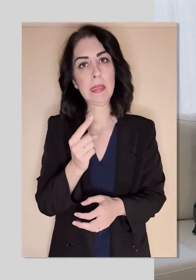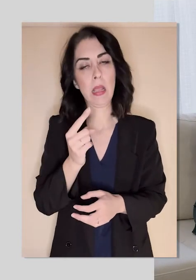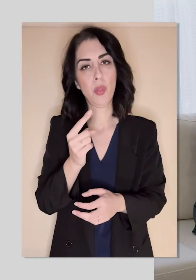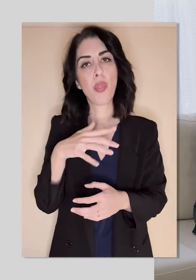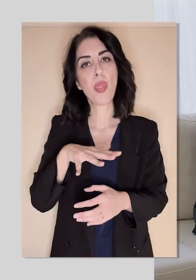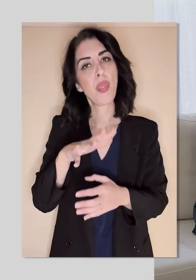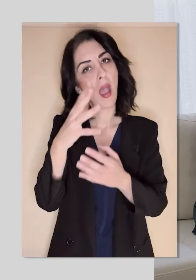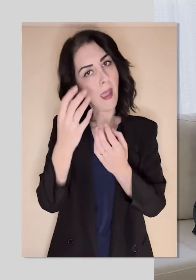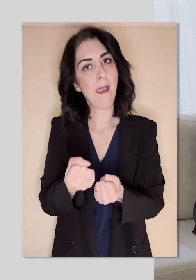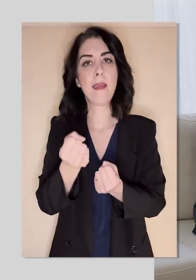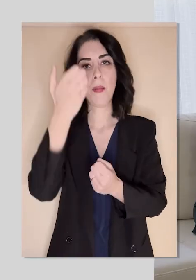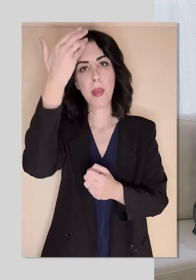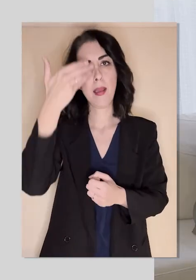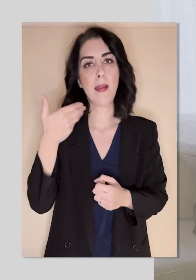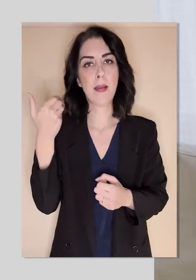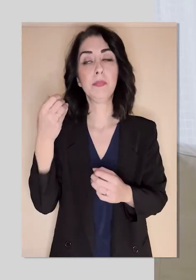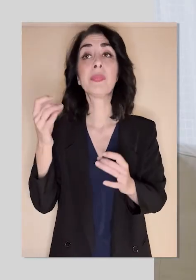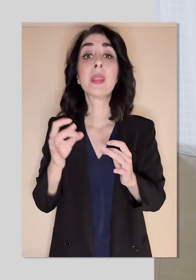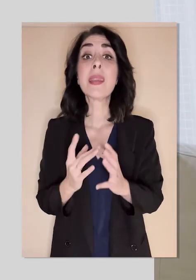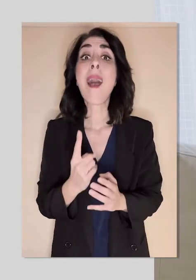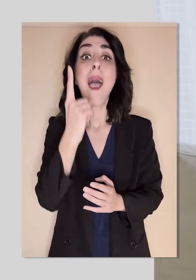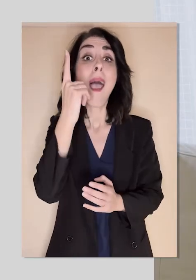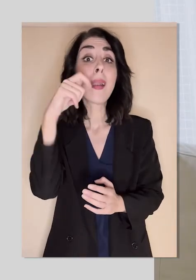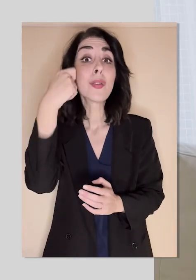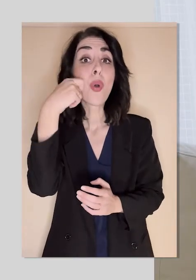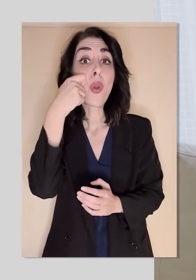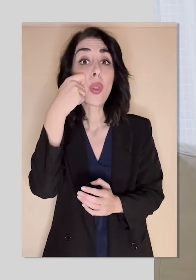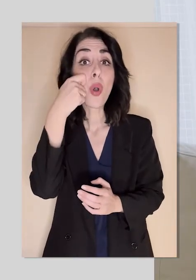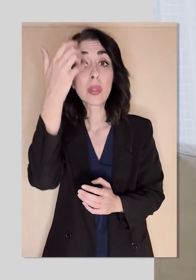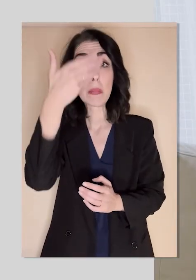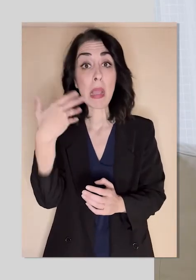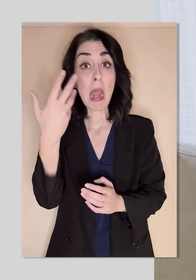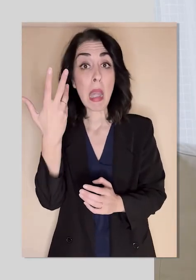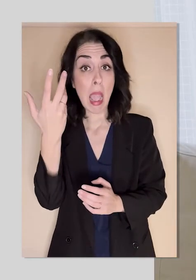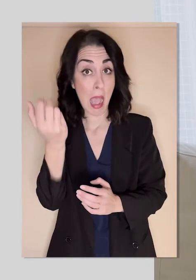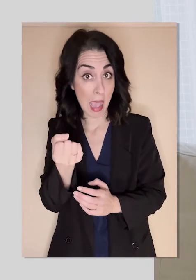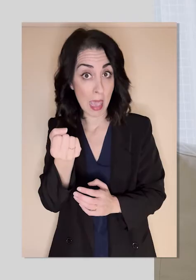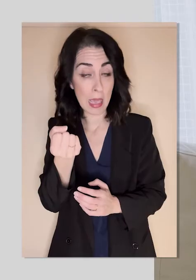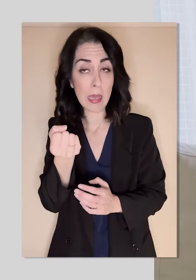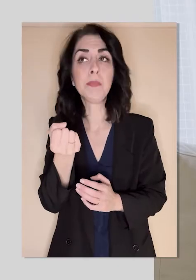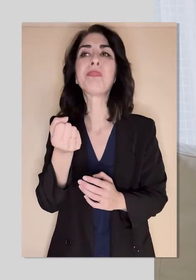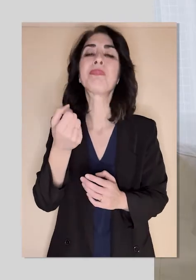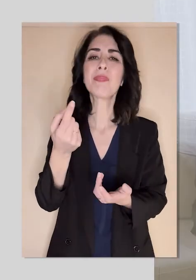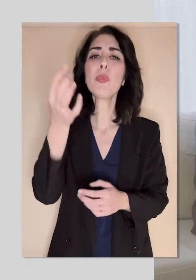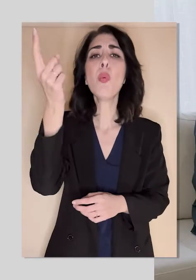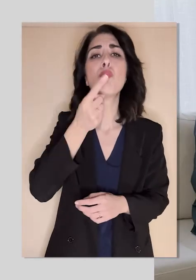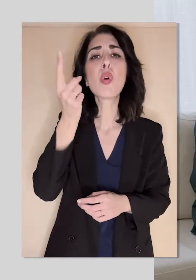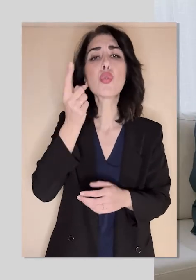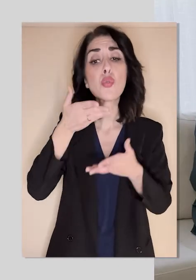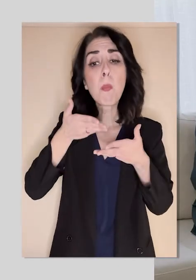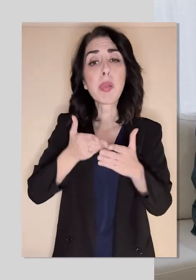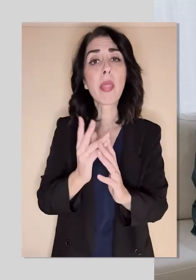be 25 or 30% chance. And it could be you could get migraine without either of your parents having it.